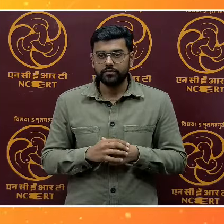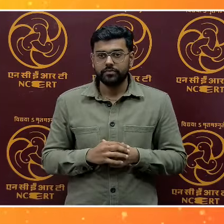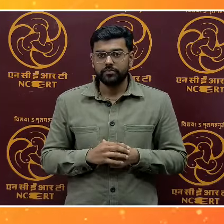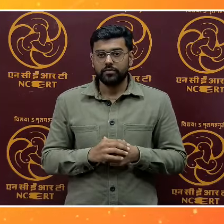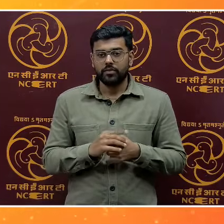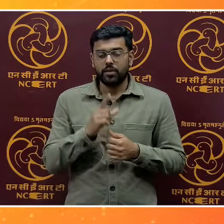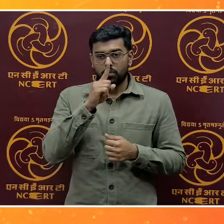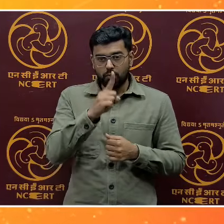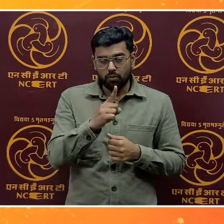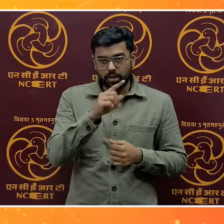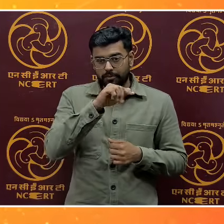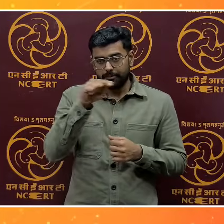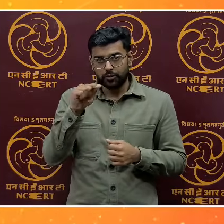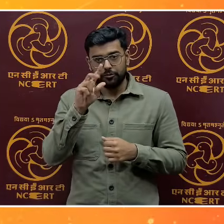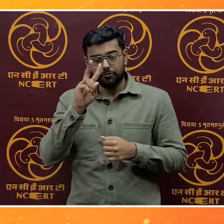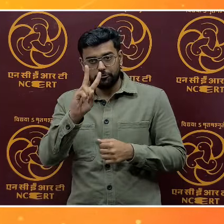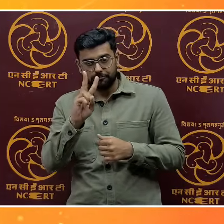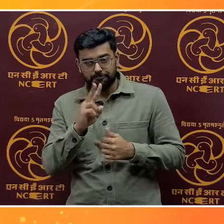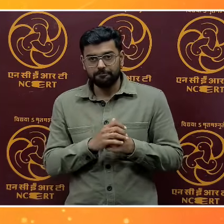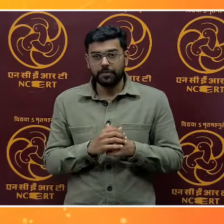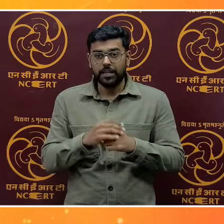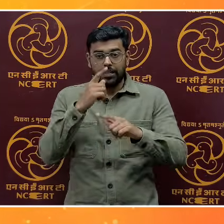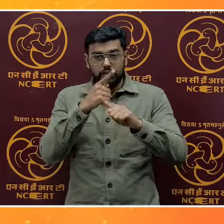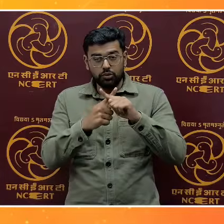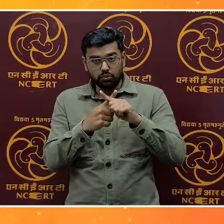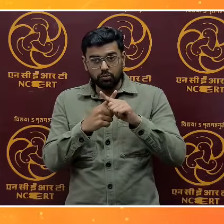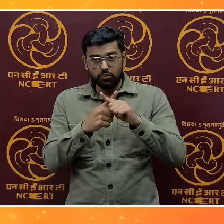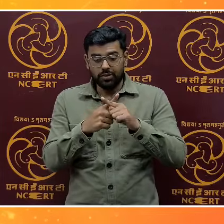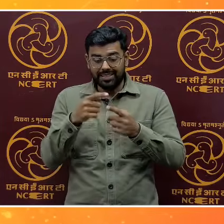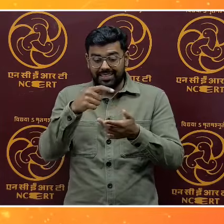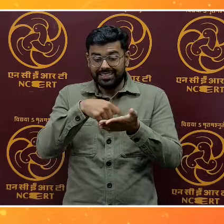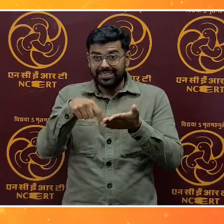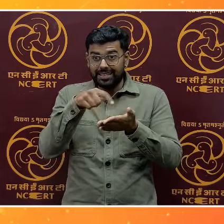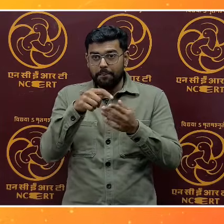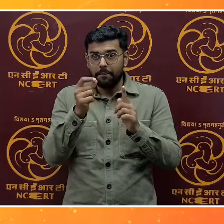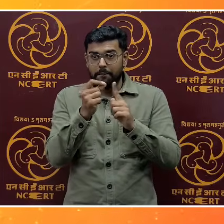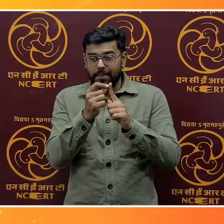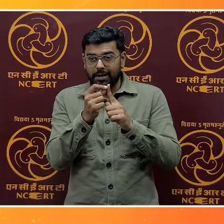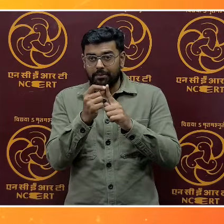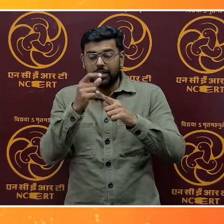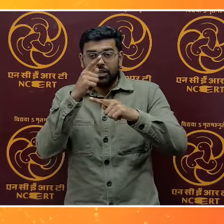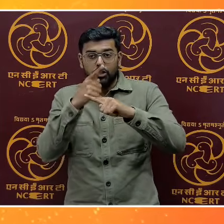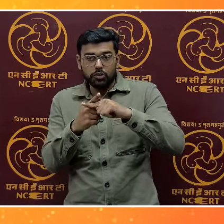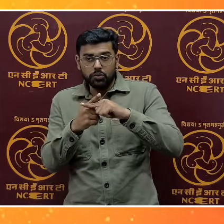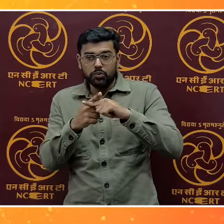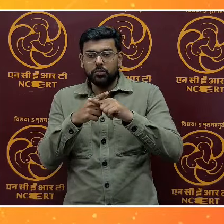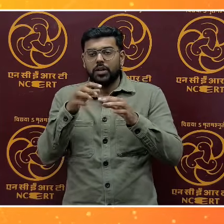is 1/2 into perimeter of base into slant height.